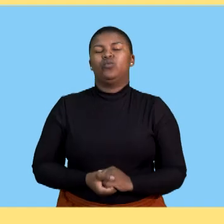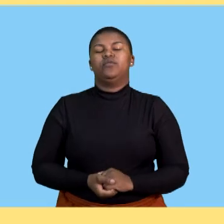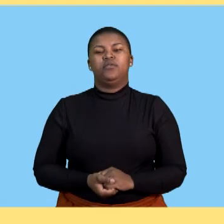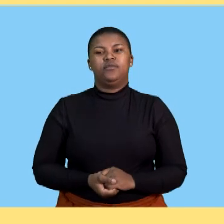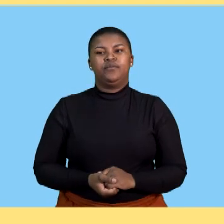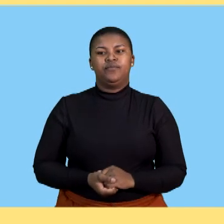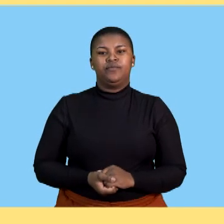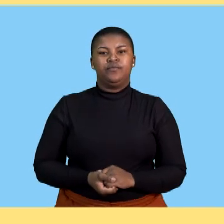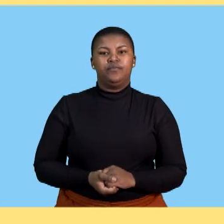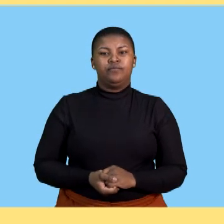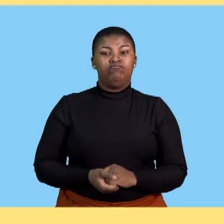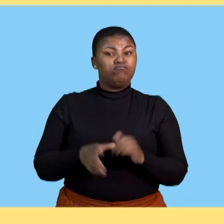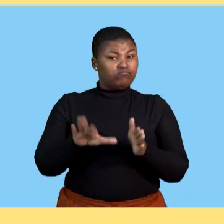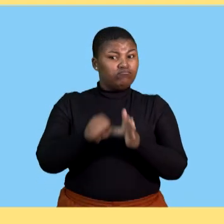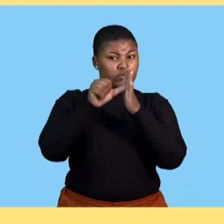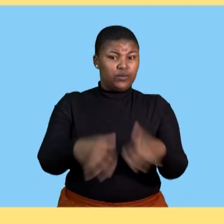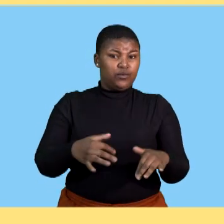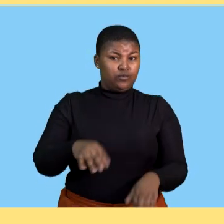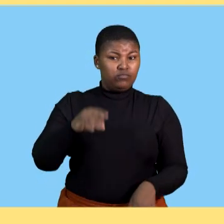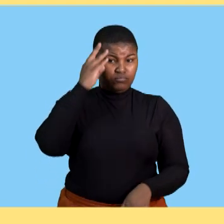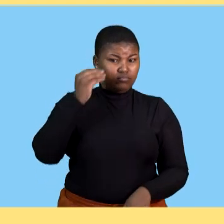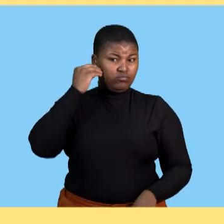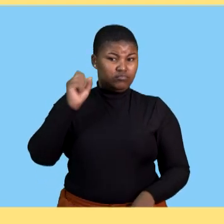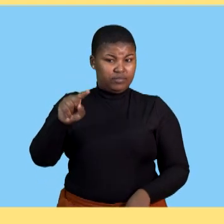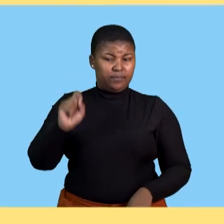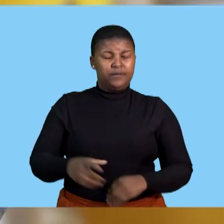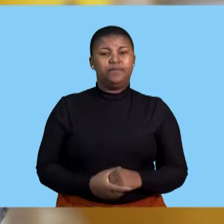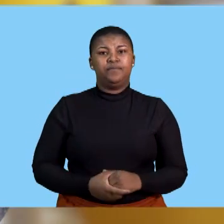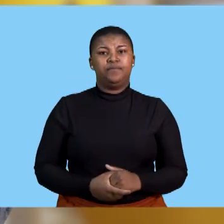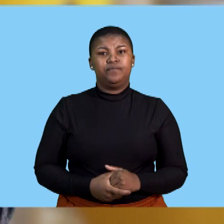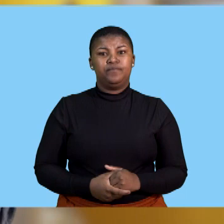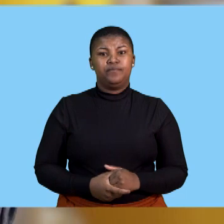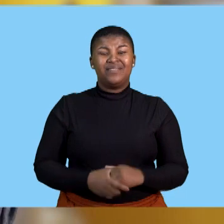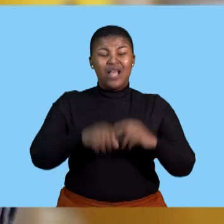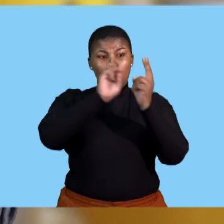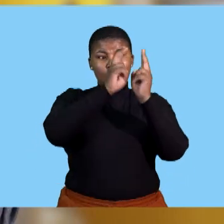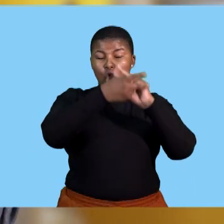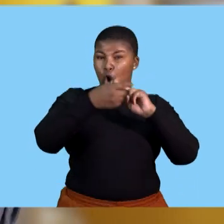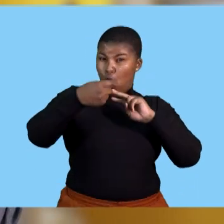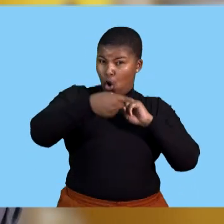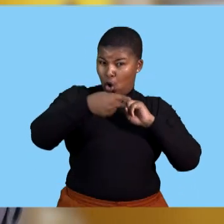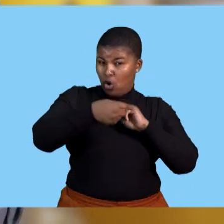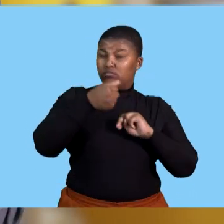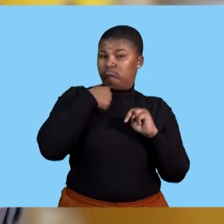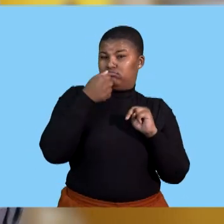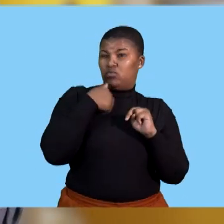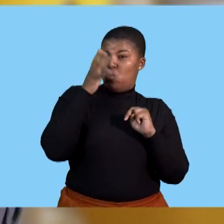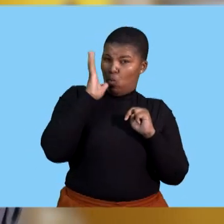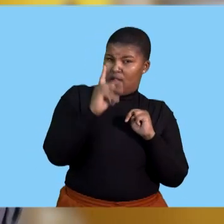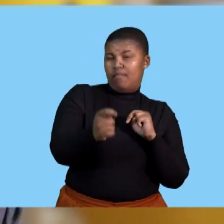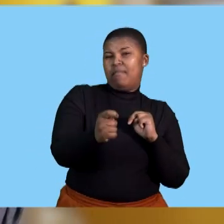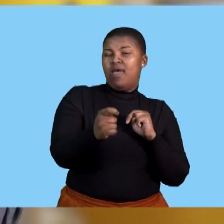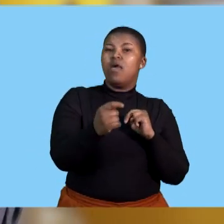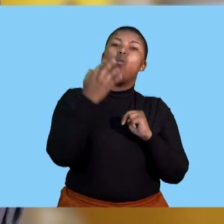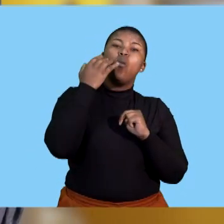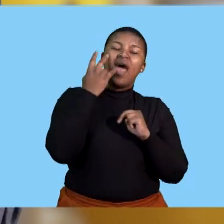short-term loan. Very important that you know, a portion of the loan that will be paid